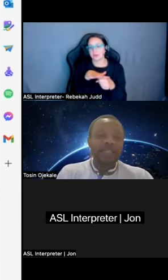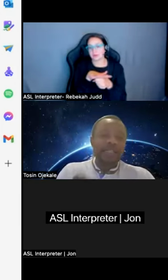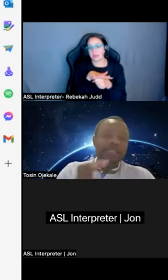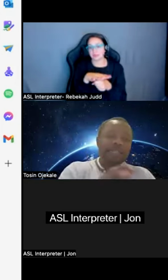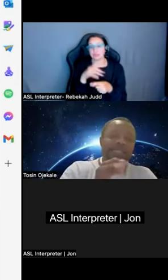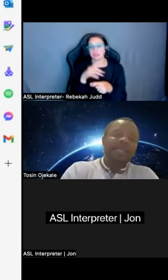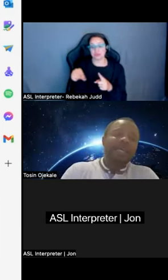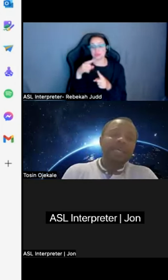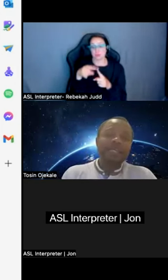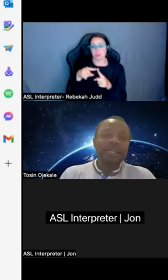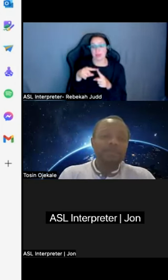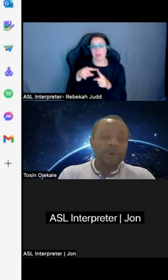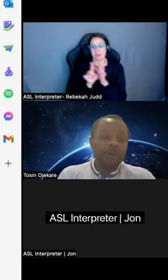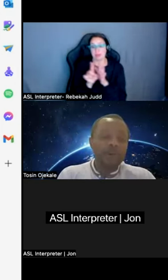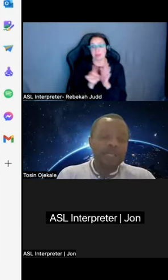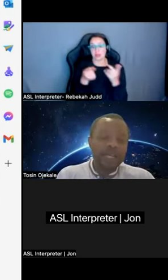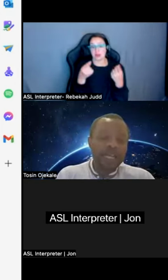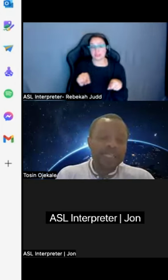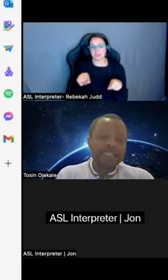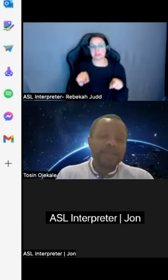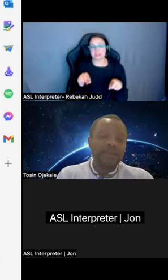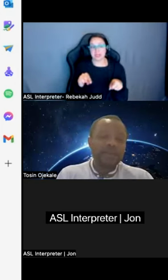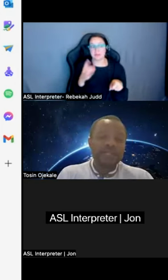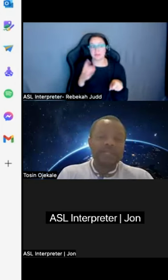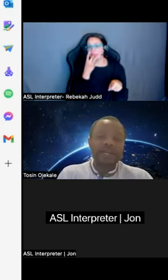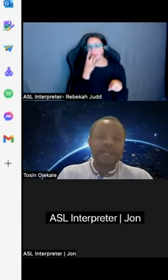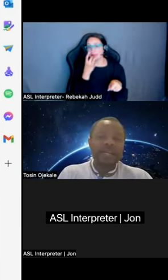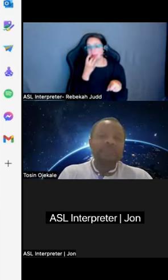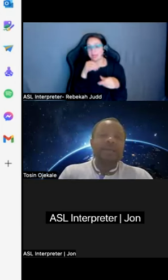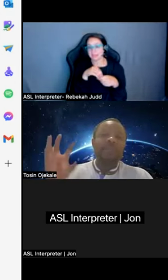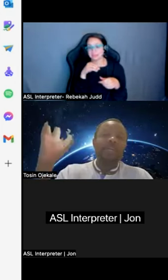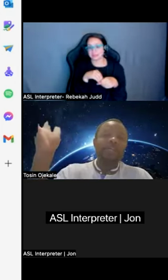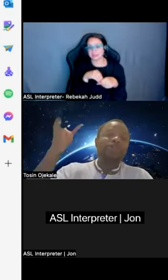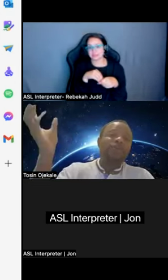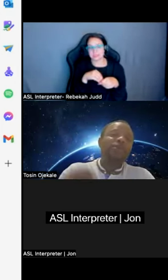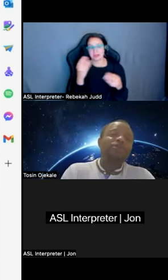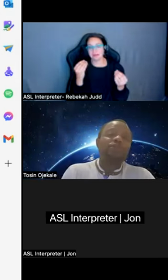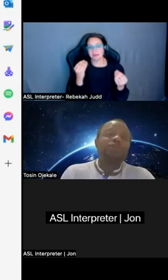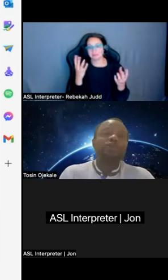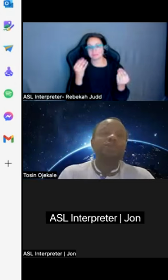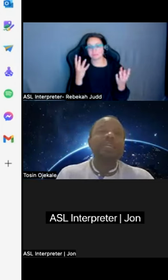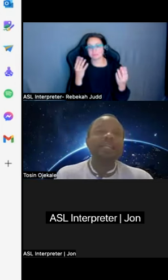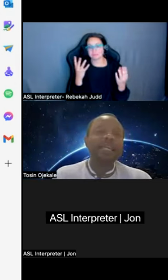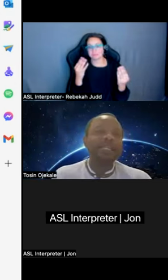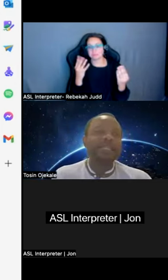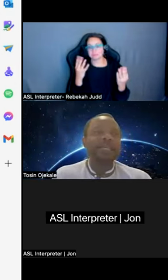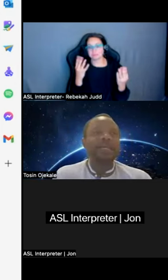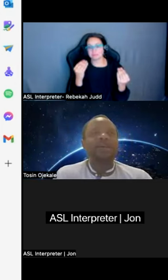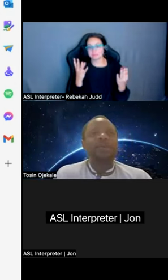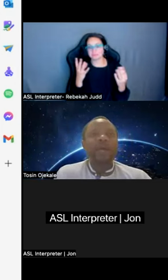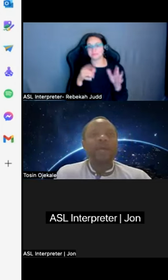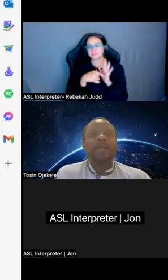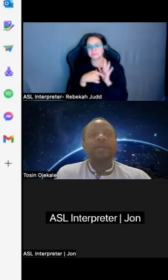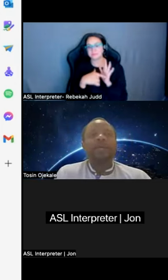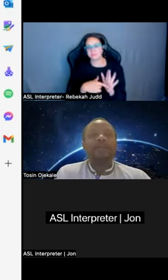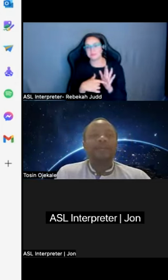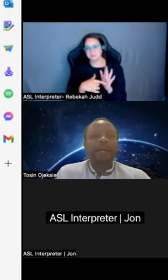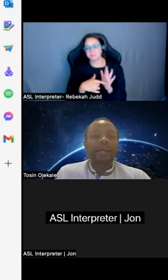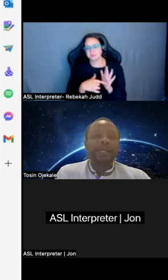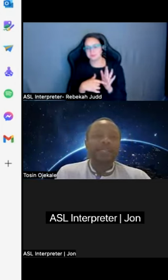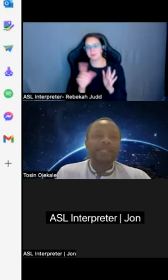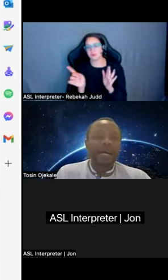triggered, this the bulb or the LED inside of these alarms here begins to indicate where